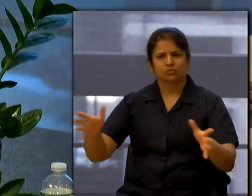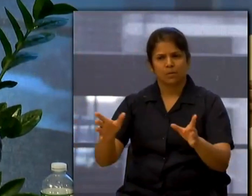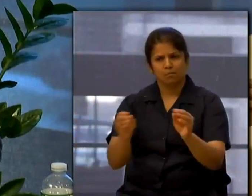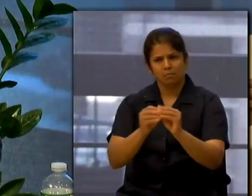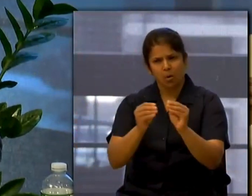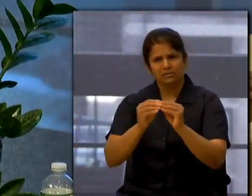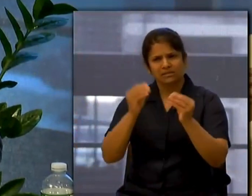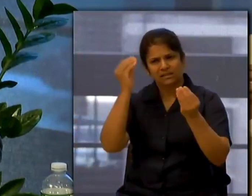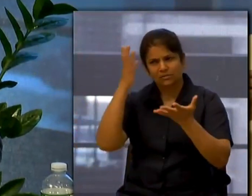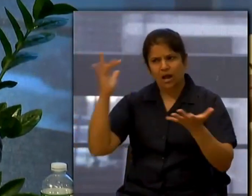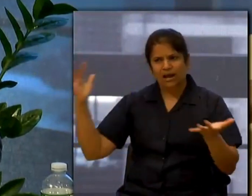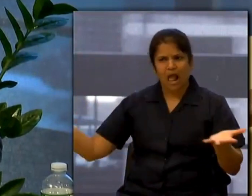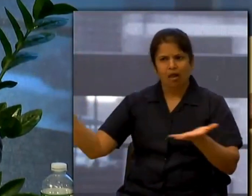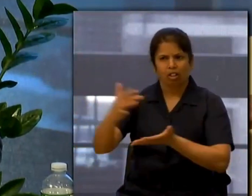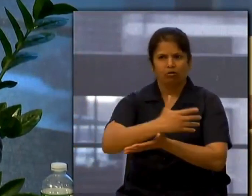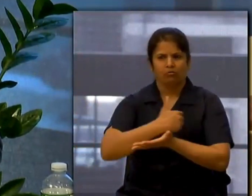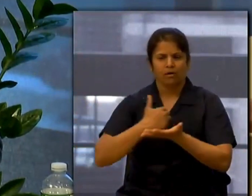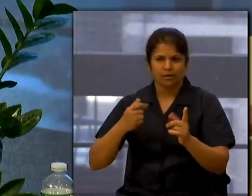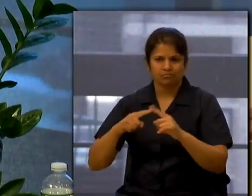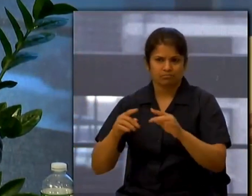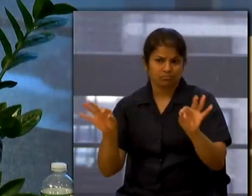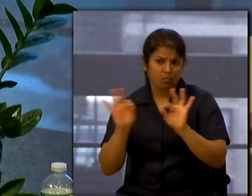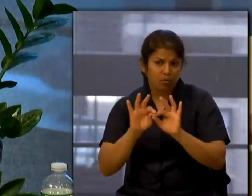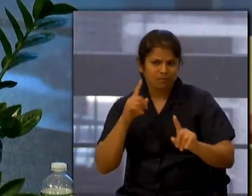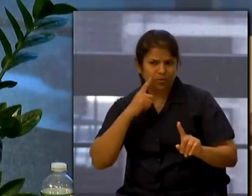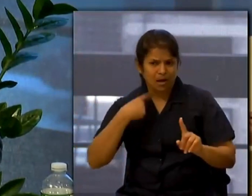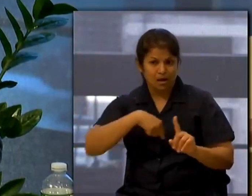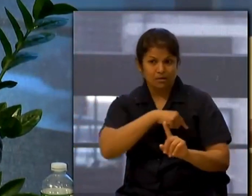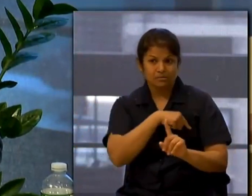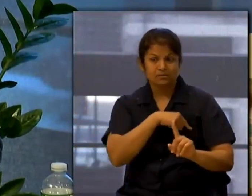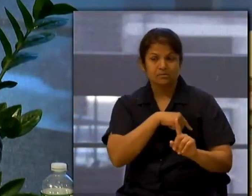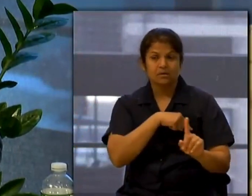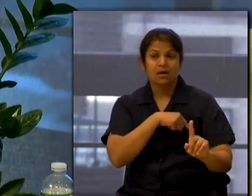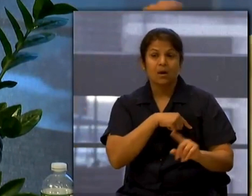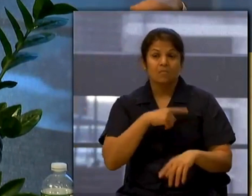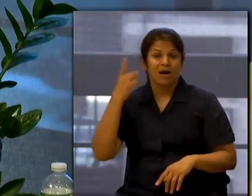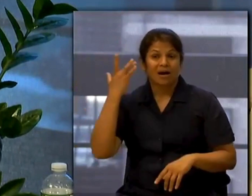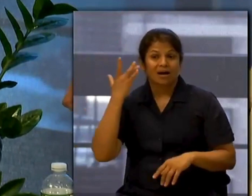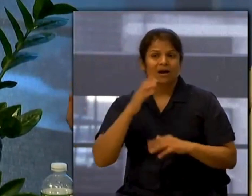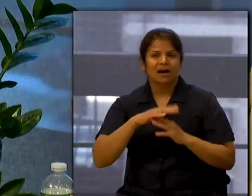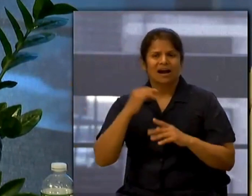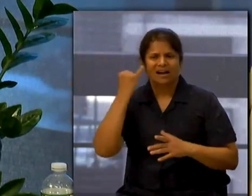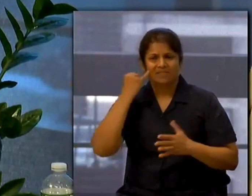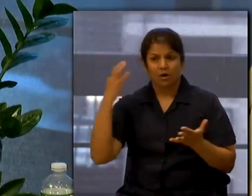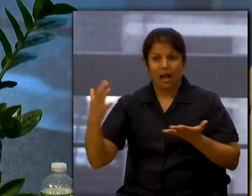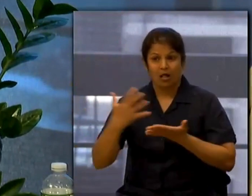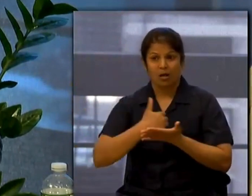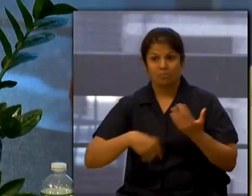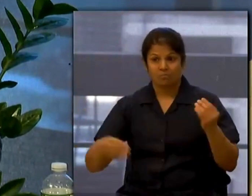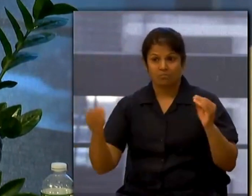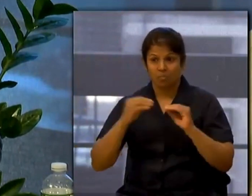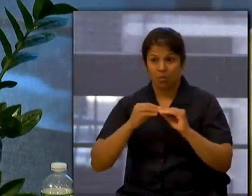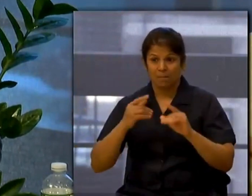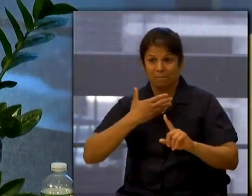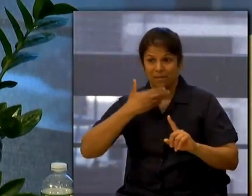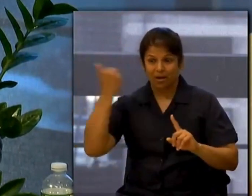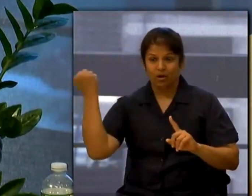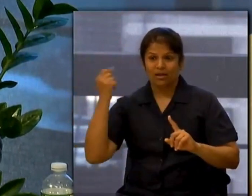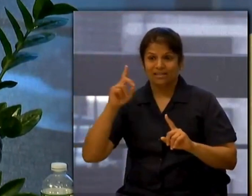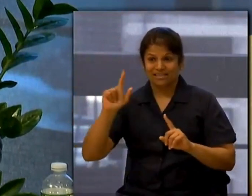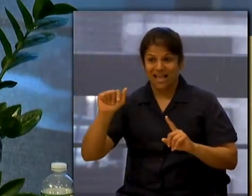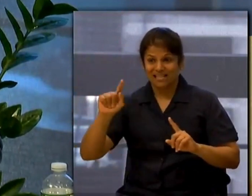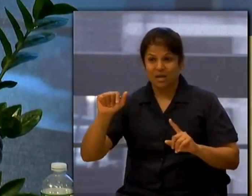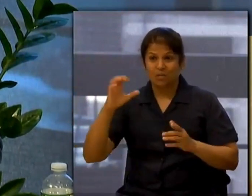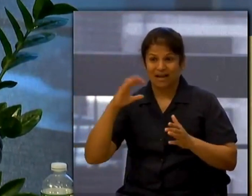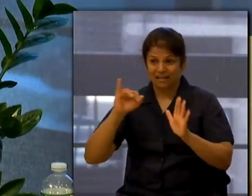of this, because it's only through the collection of more and better data that is disaggregated accordingly